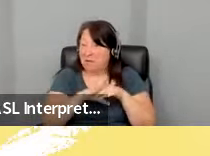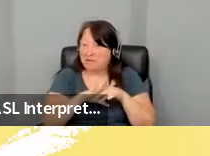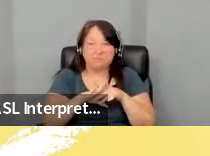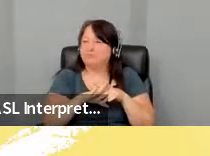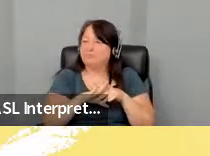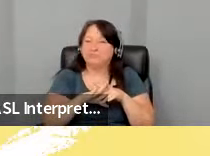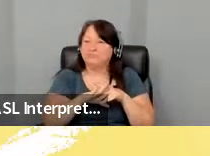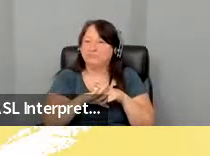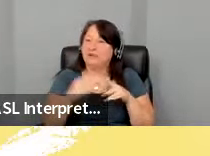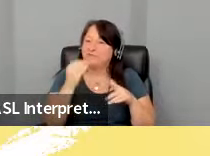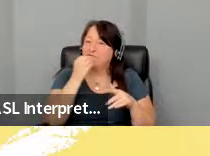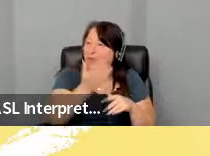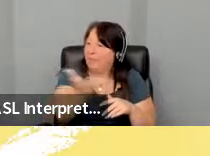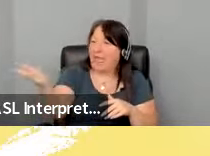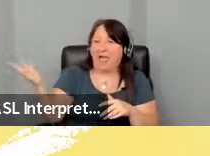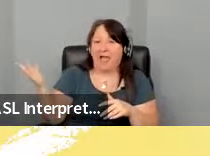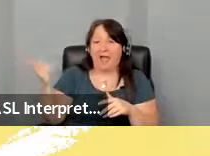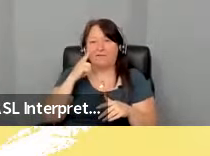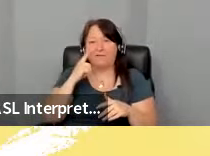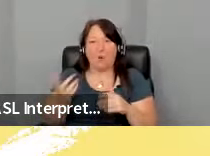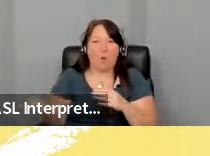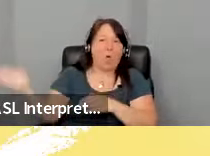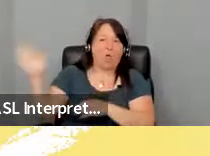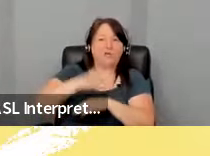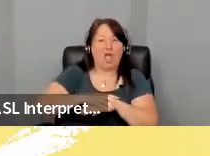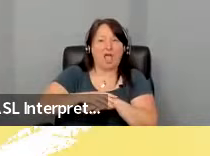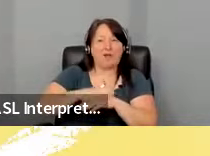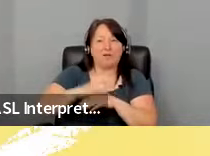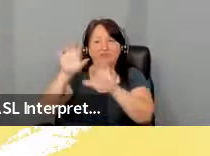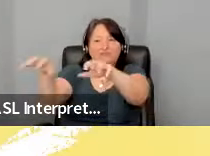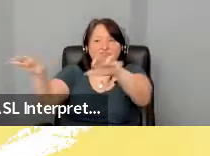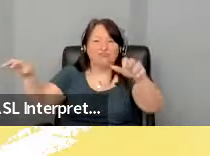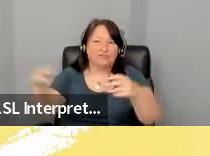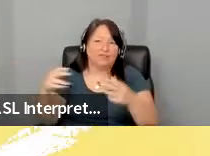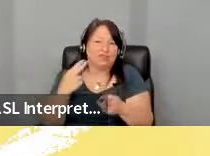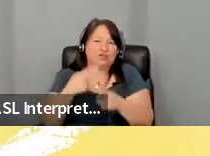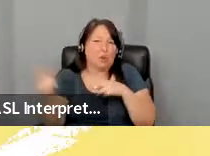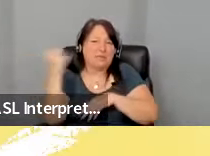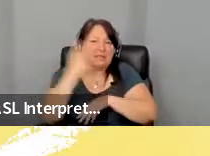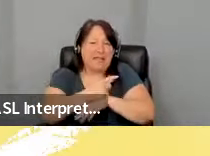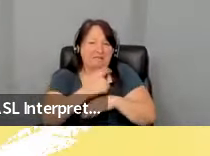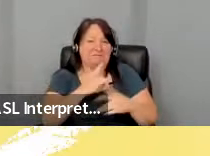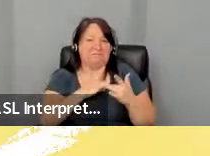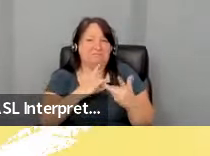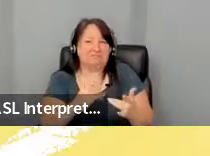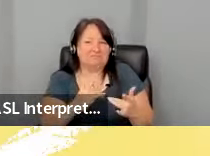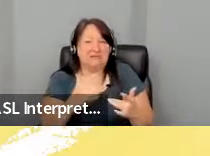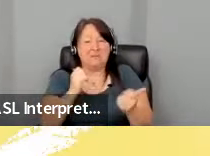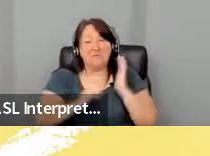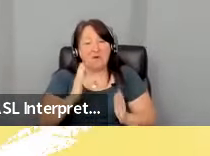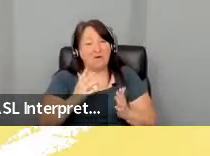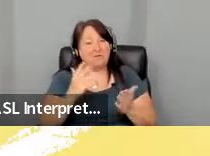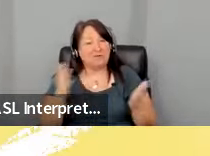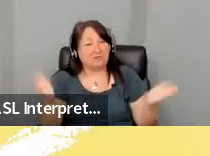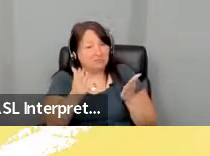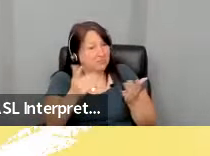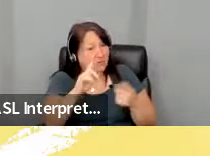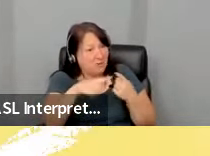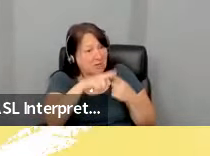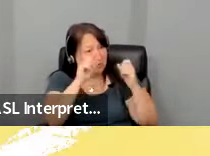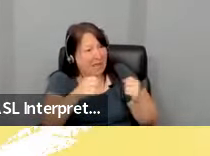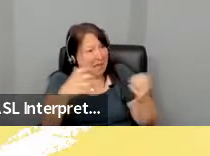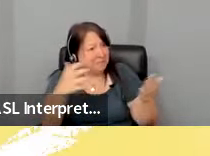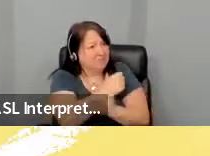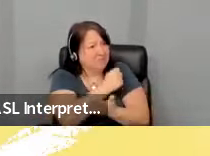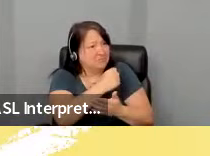food available for most of the day. It's typically a shorter day, and performers are encouraged to take a break whenever they can and